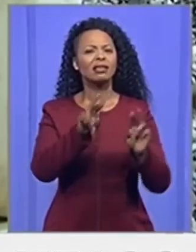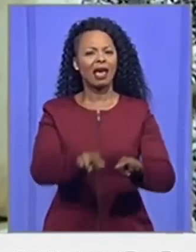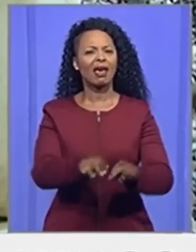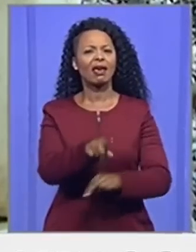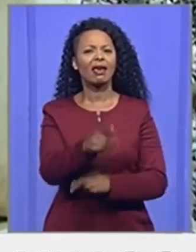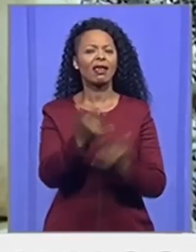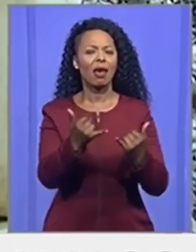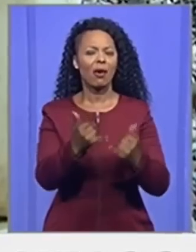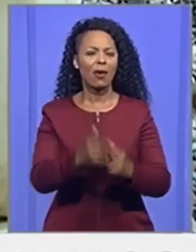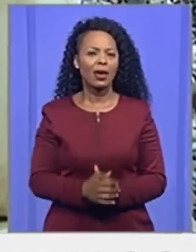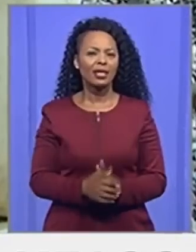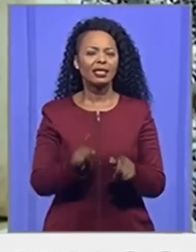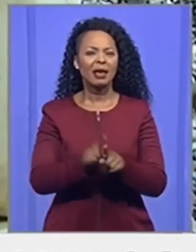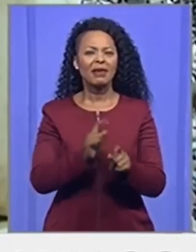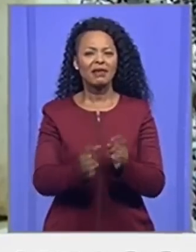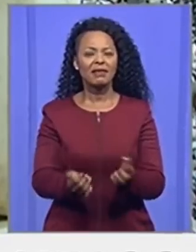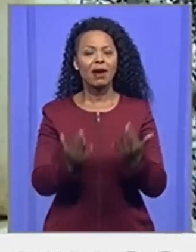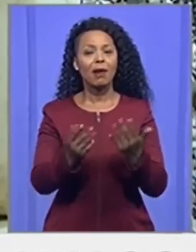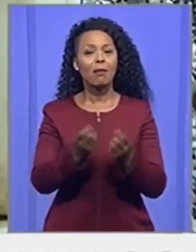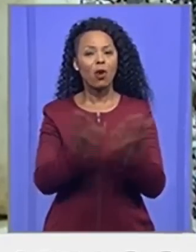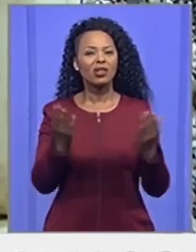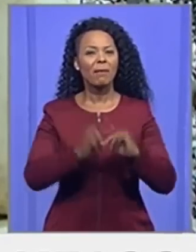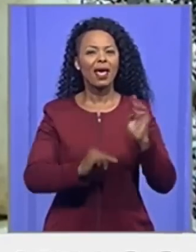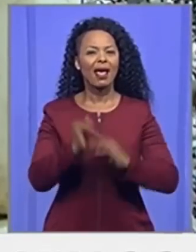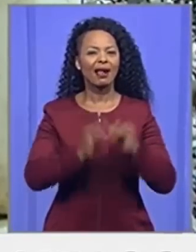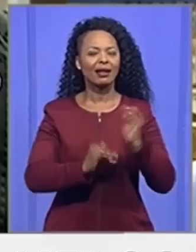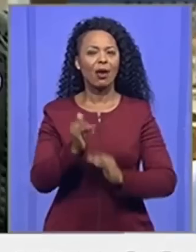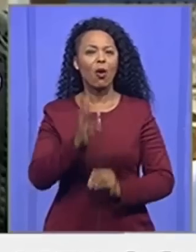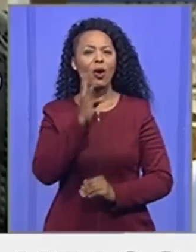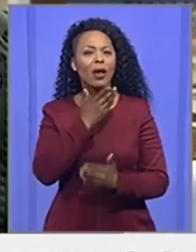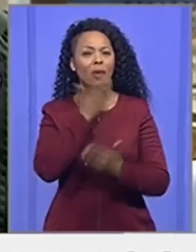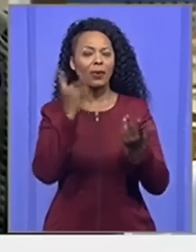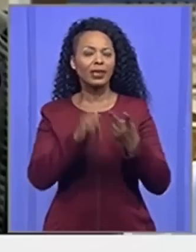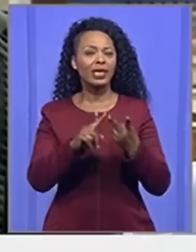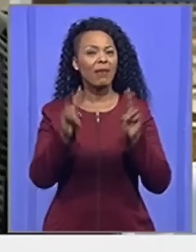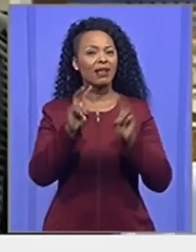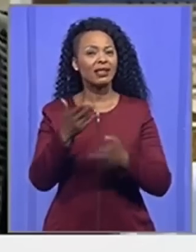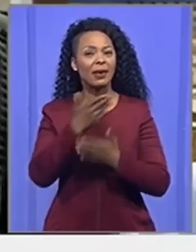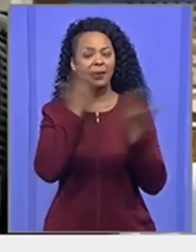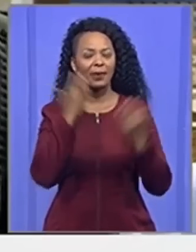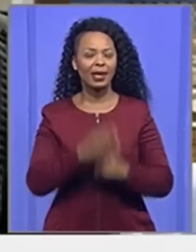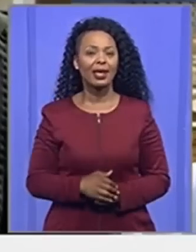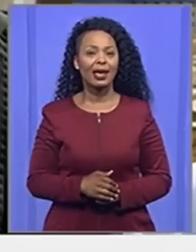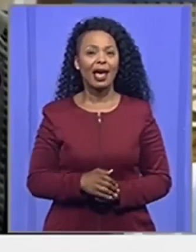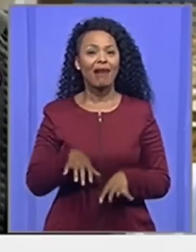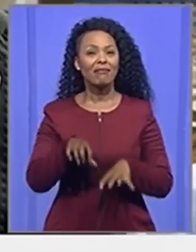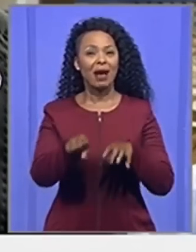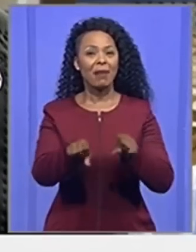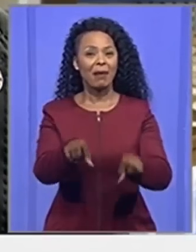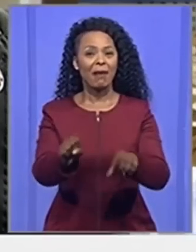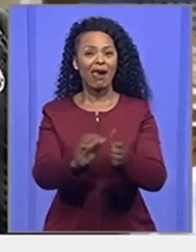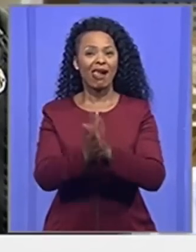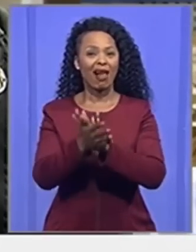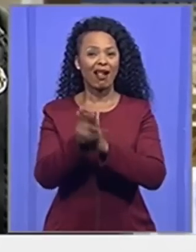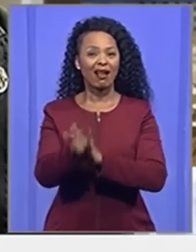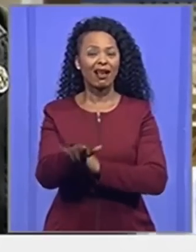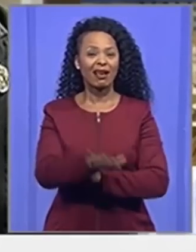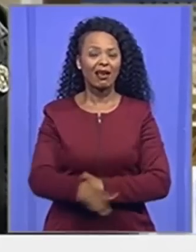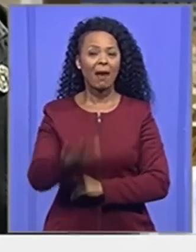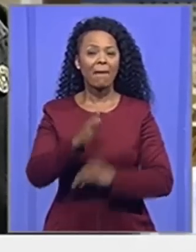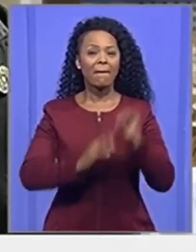le dinyakwa tša motheo bjalo ka metse le mohlagase. These are the high profile people, and it shows that this thing of hijacking buildings and